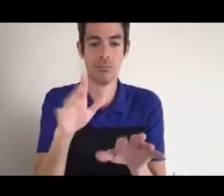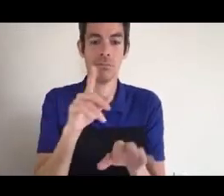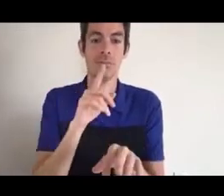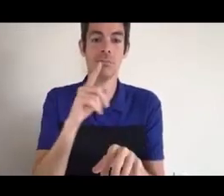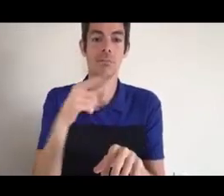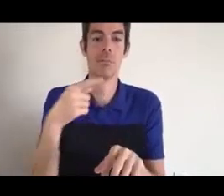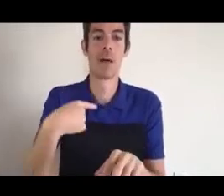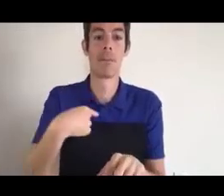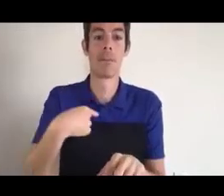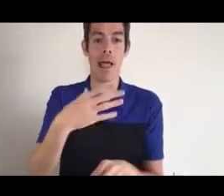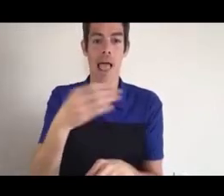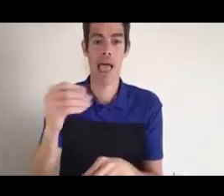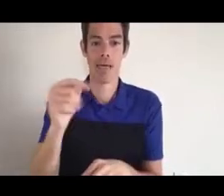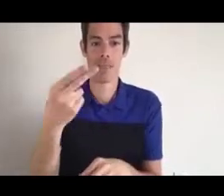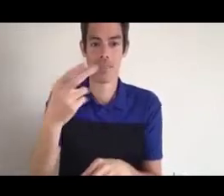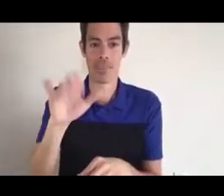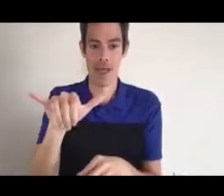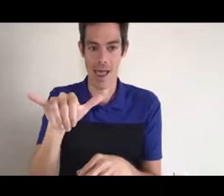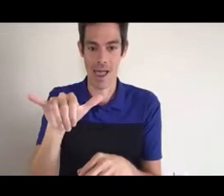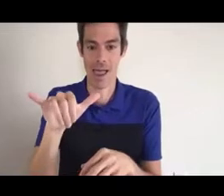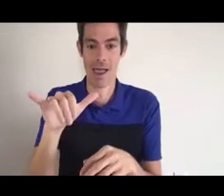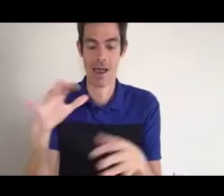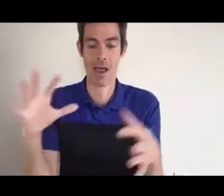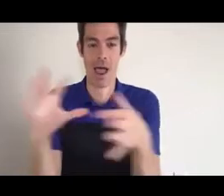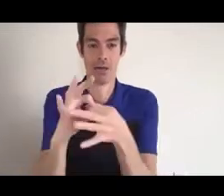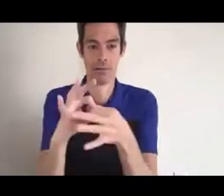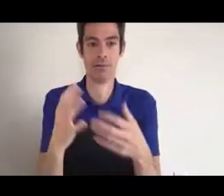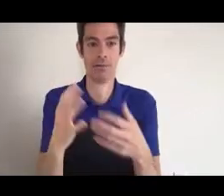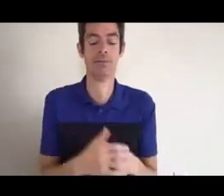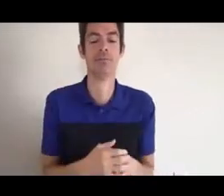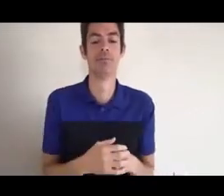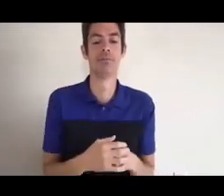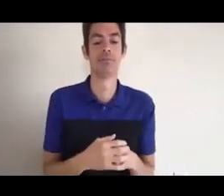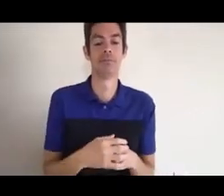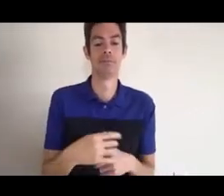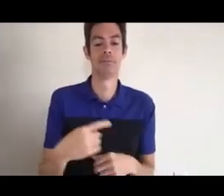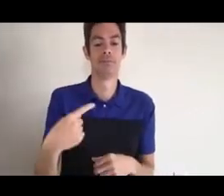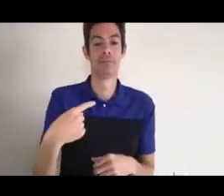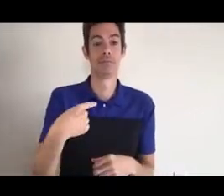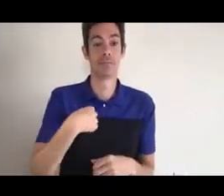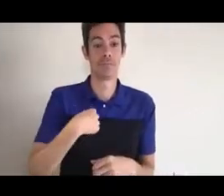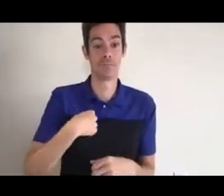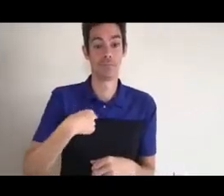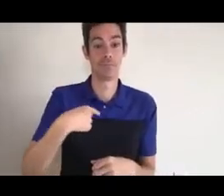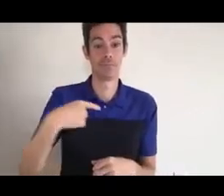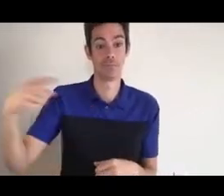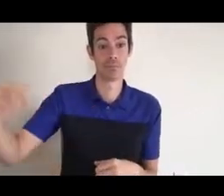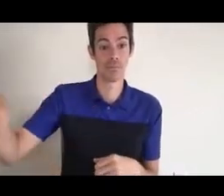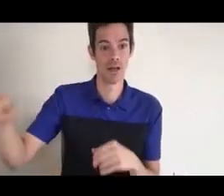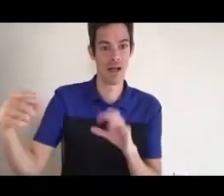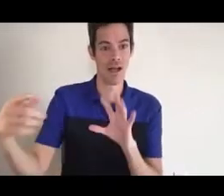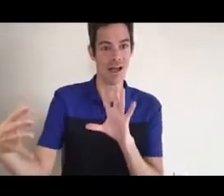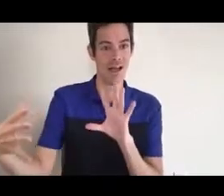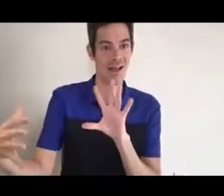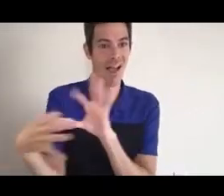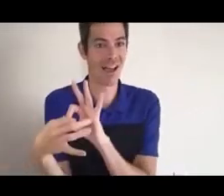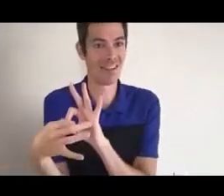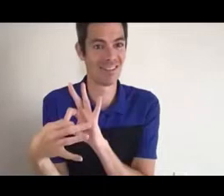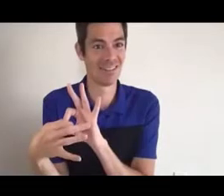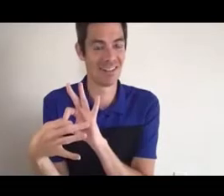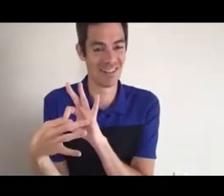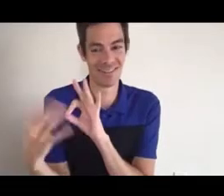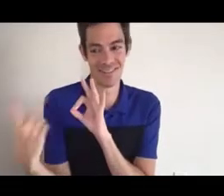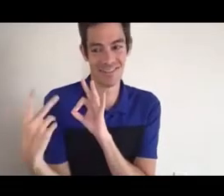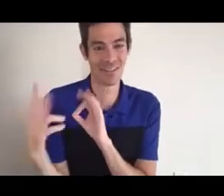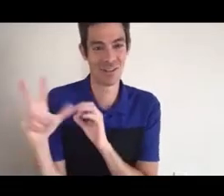Oh, I think I made a mistake on that sentence. It should say, me and they connect. Me and